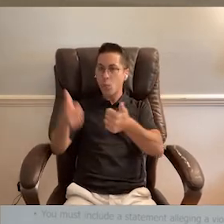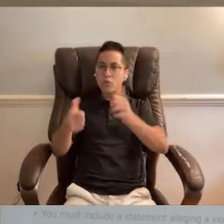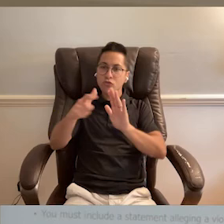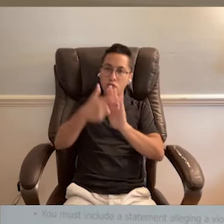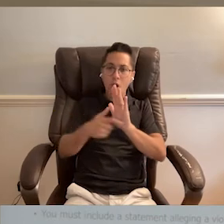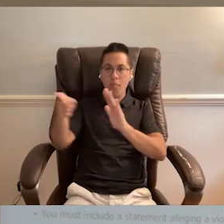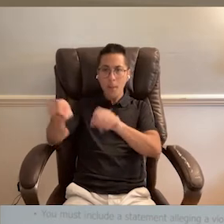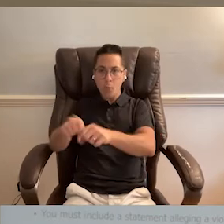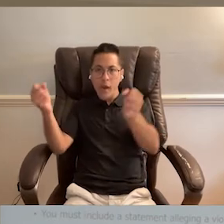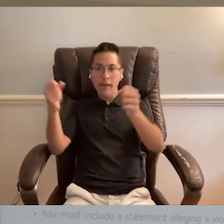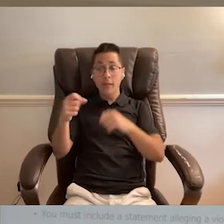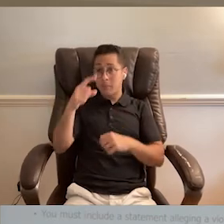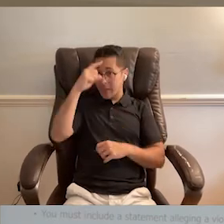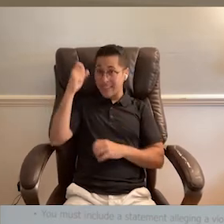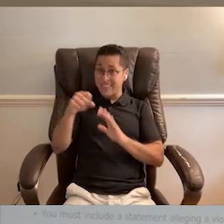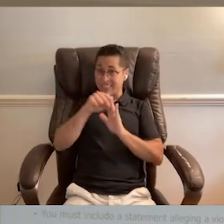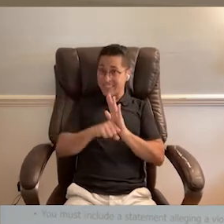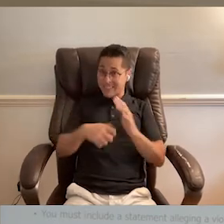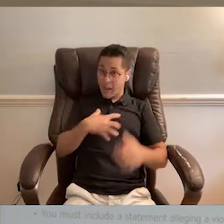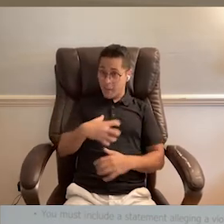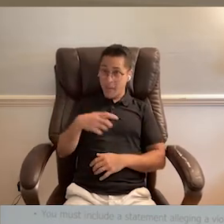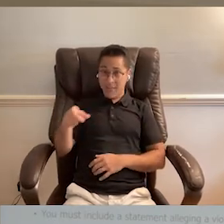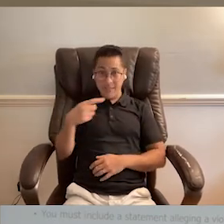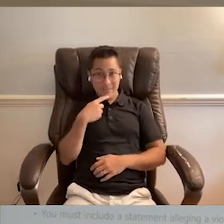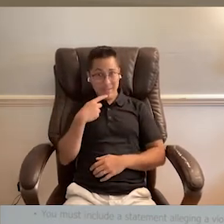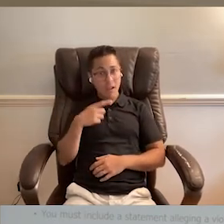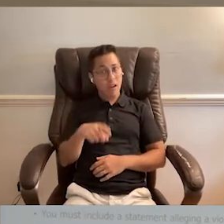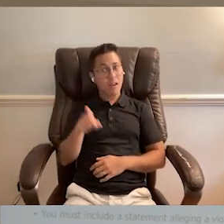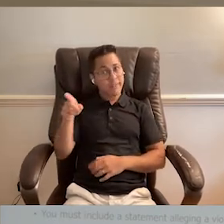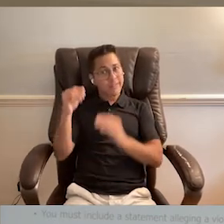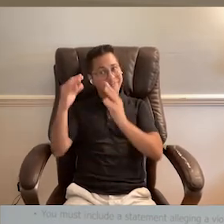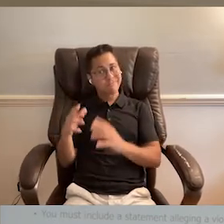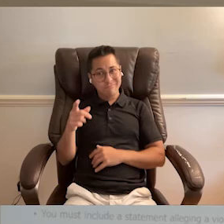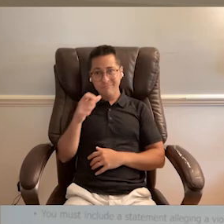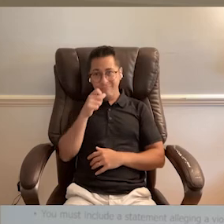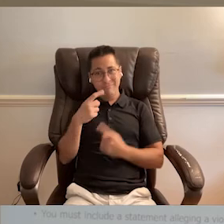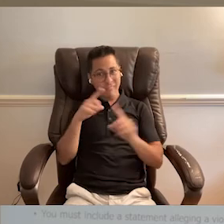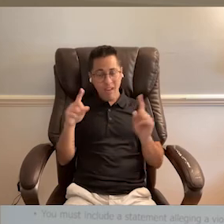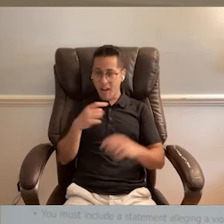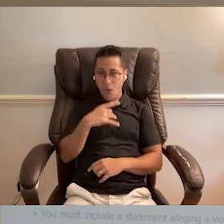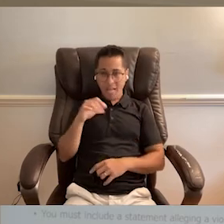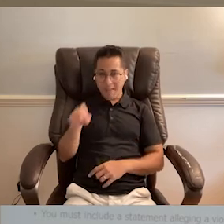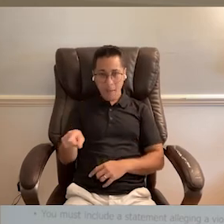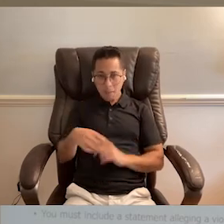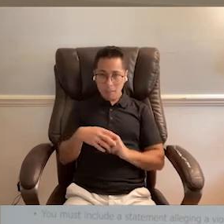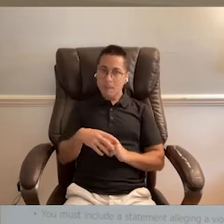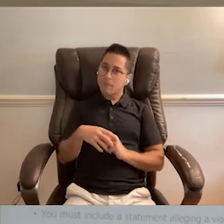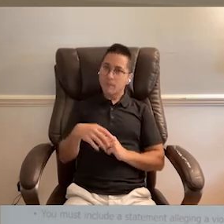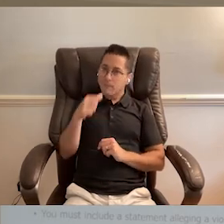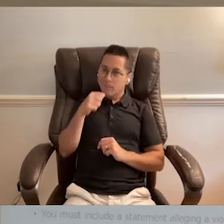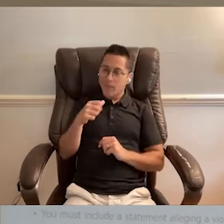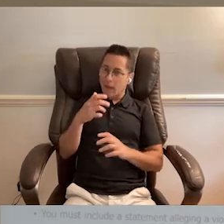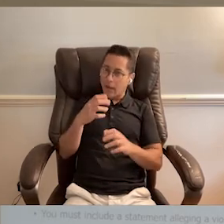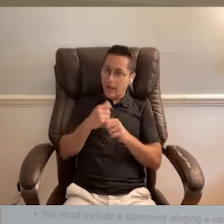Because state complaints that say, this teacher is ineffective and I don't like them, you're not going to get a good findings from that.